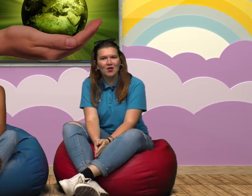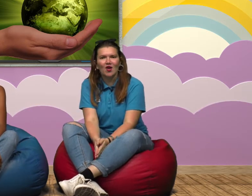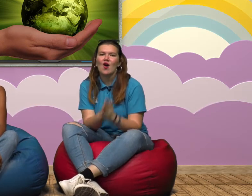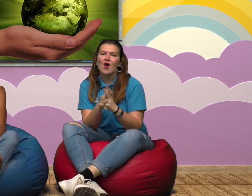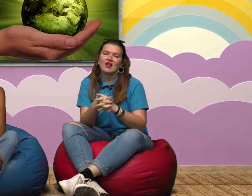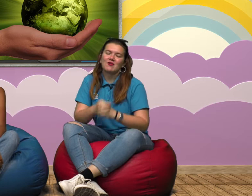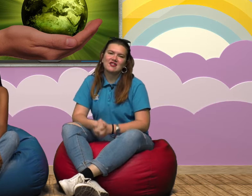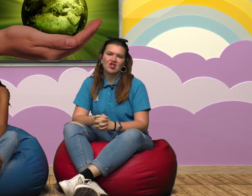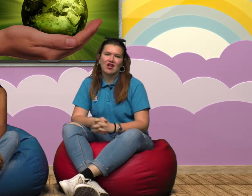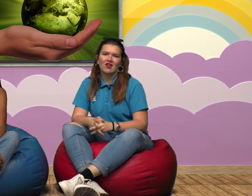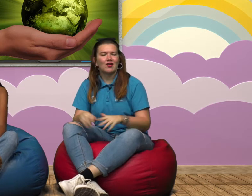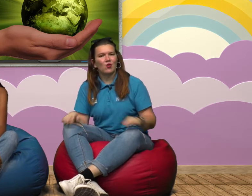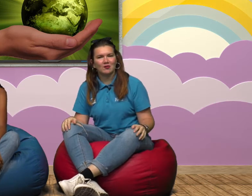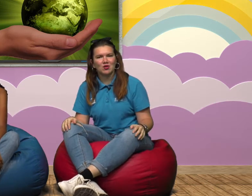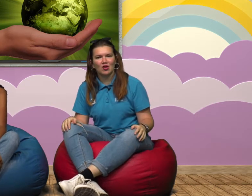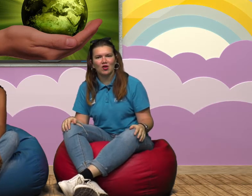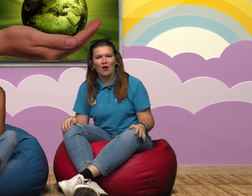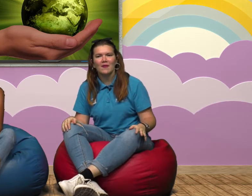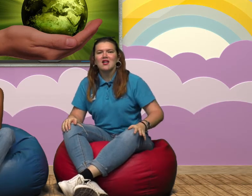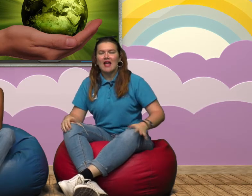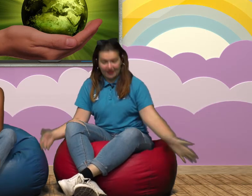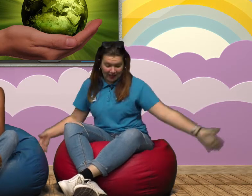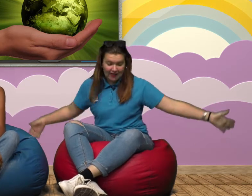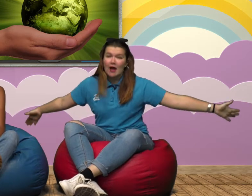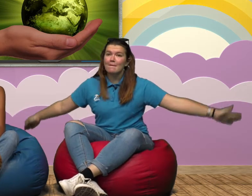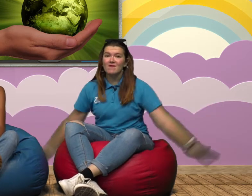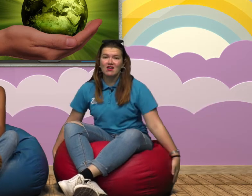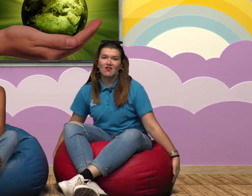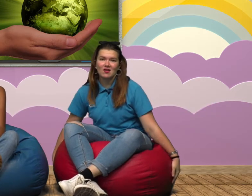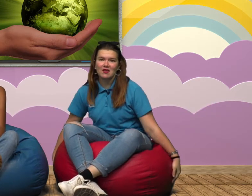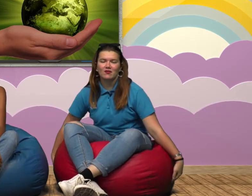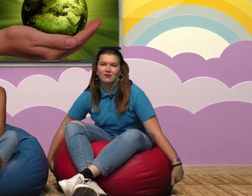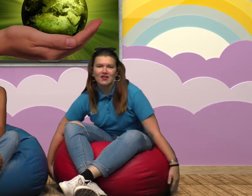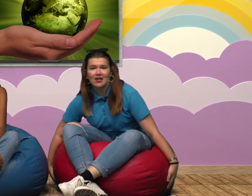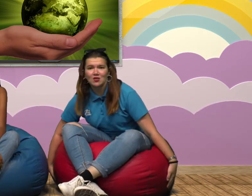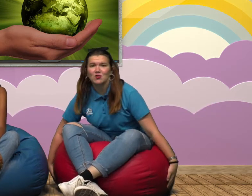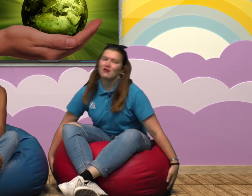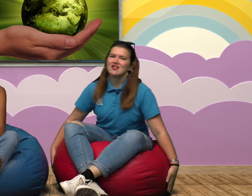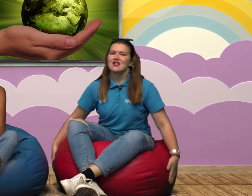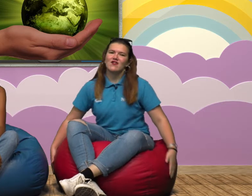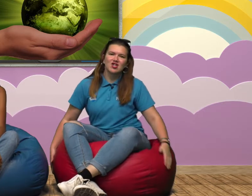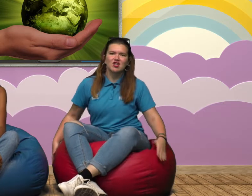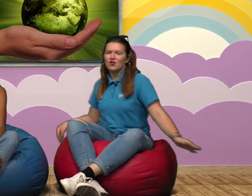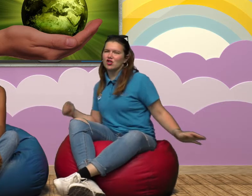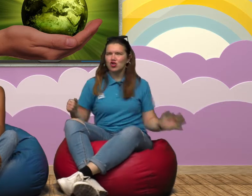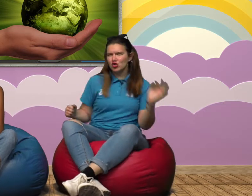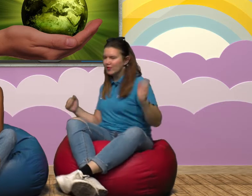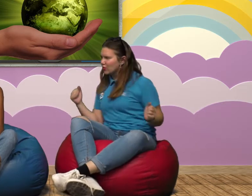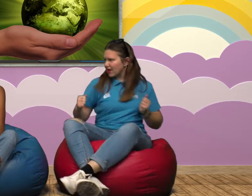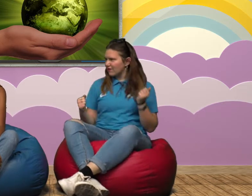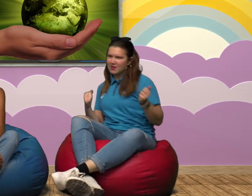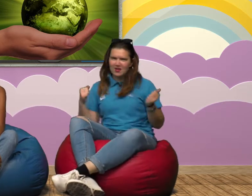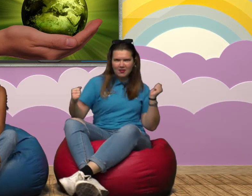10 o'clock on our TV channel at oneup2.com. Then, a very big thank you to our friends at Innovations for these